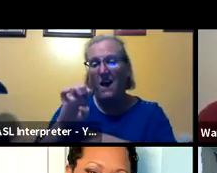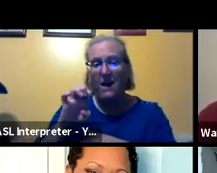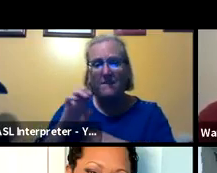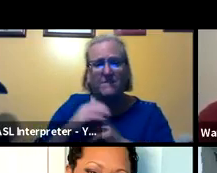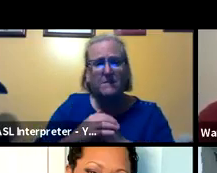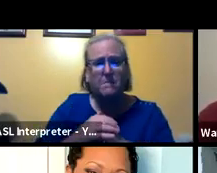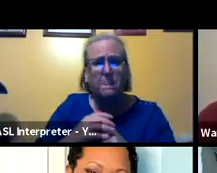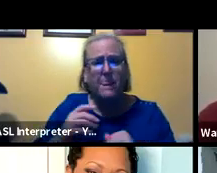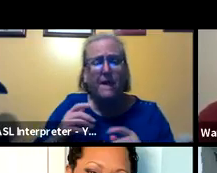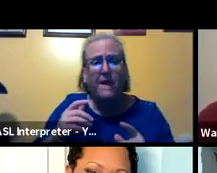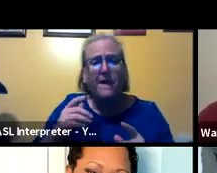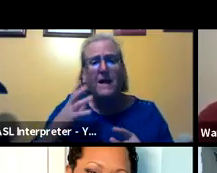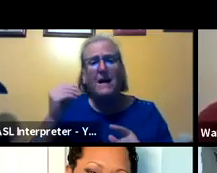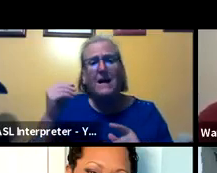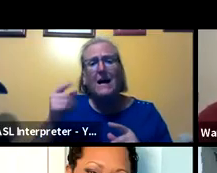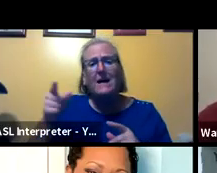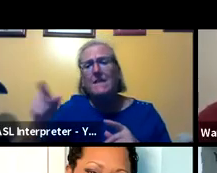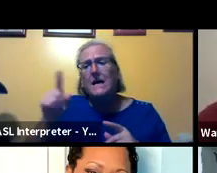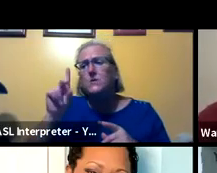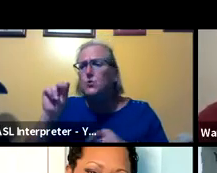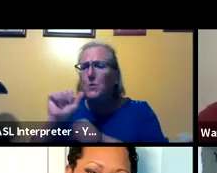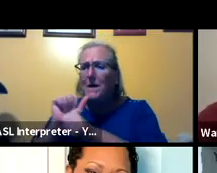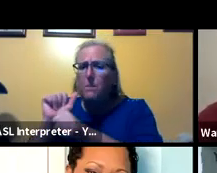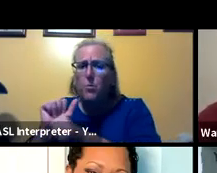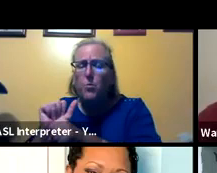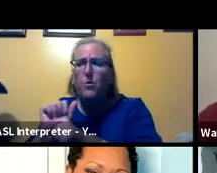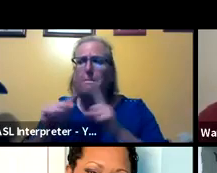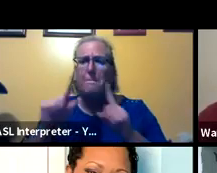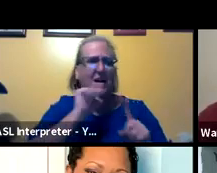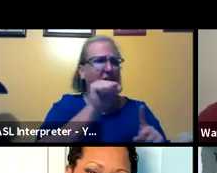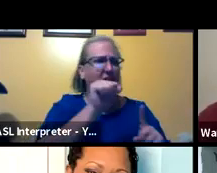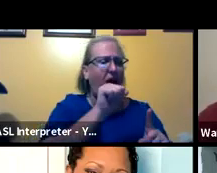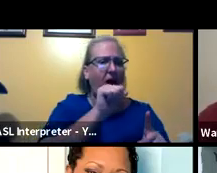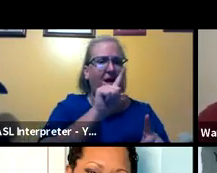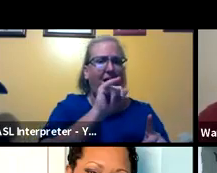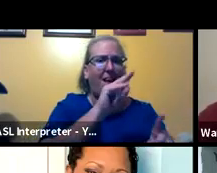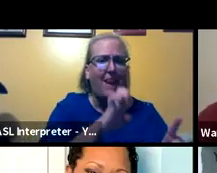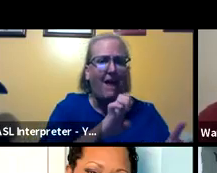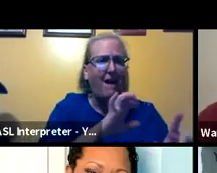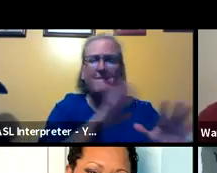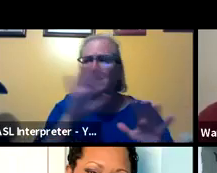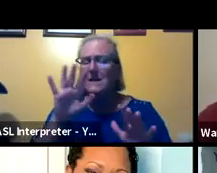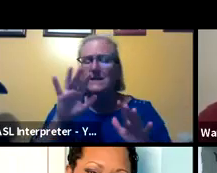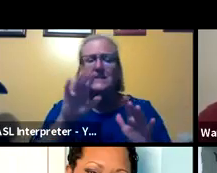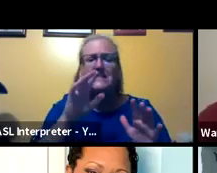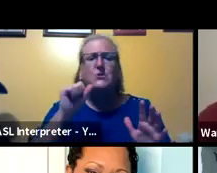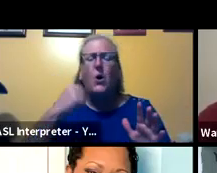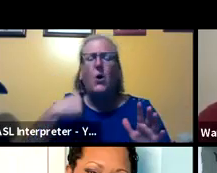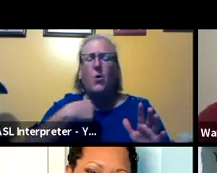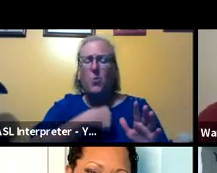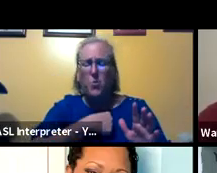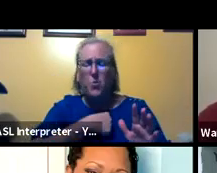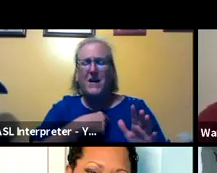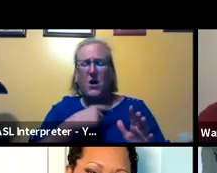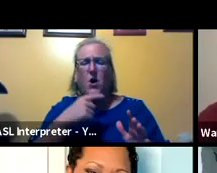doing the work and not participating live, can we count that as attendance? So we are creating space for attendance to